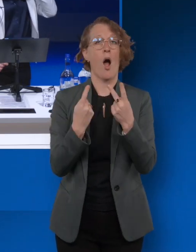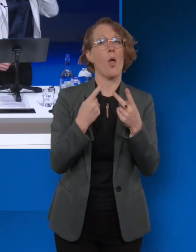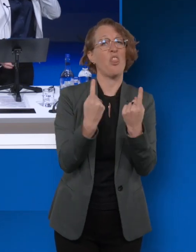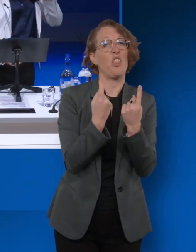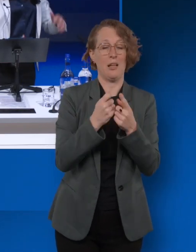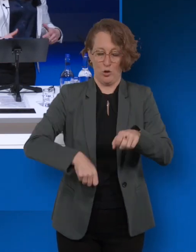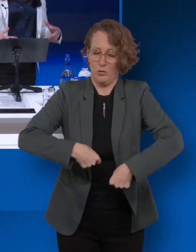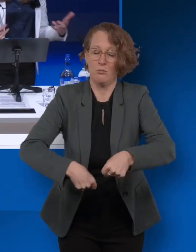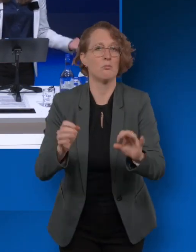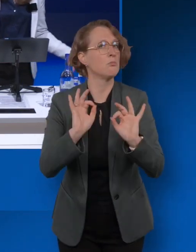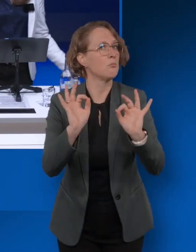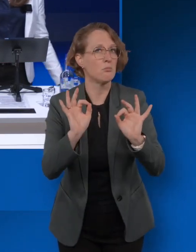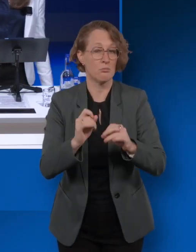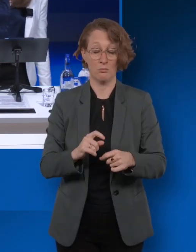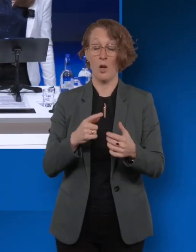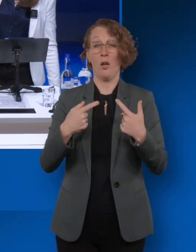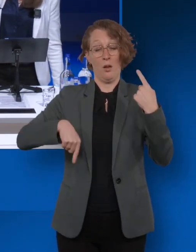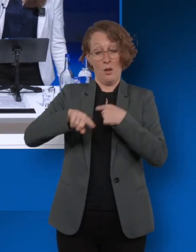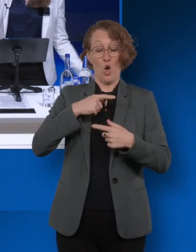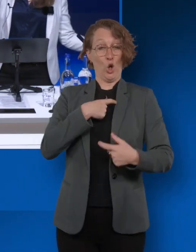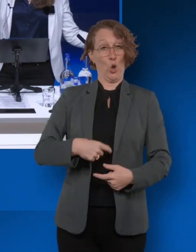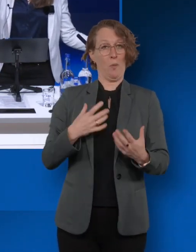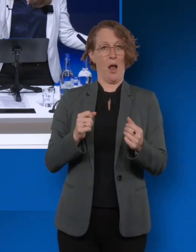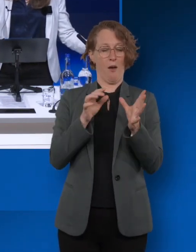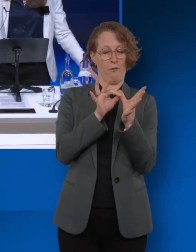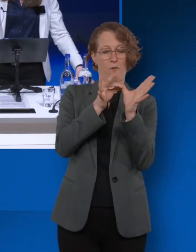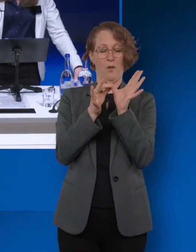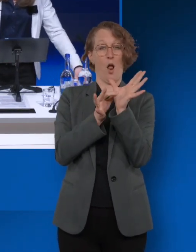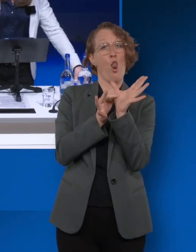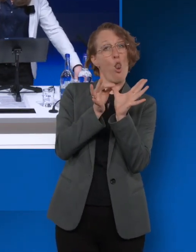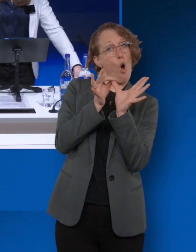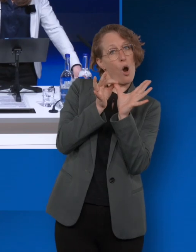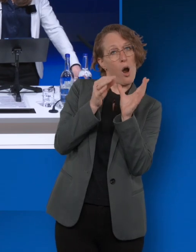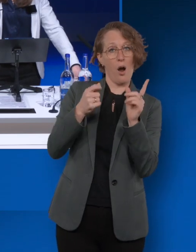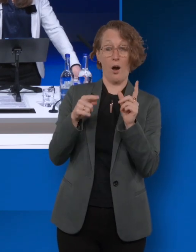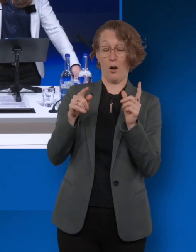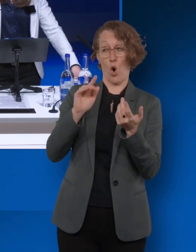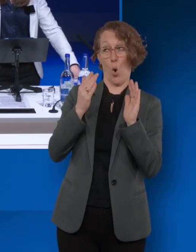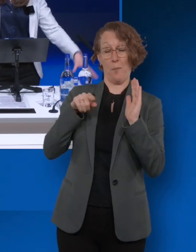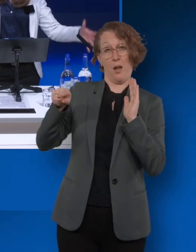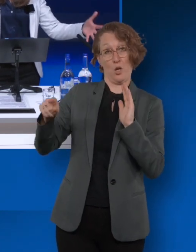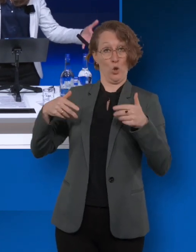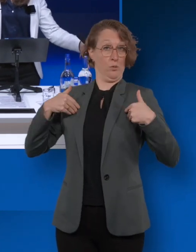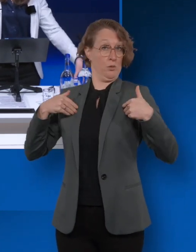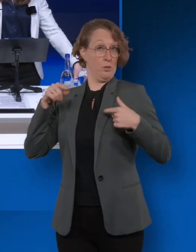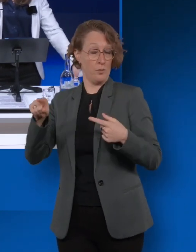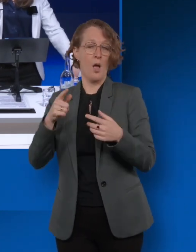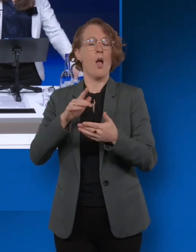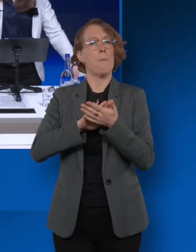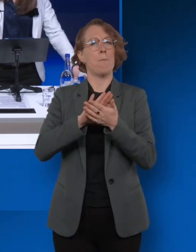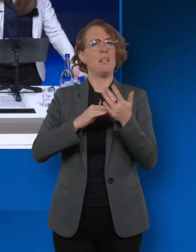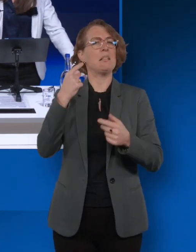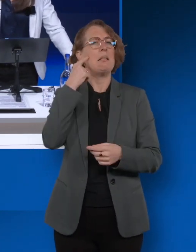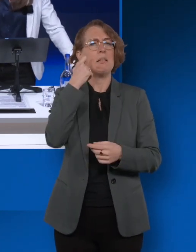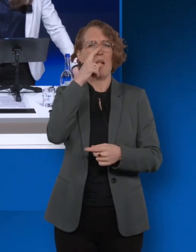things. We have opposable thumbs. Our thumbs are longer than our closest relatives, making it possible for us to